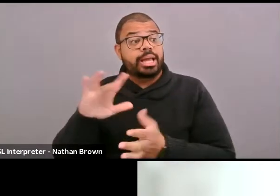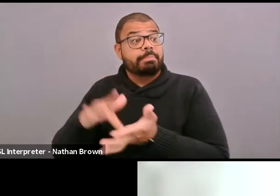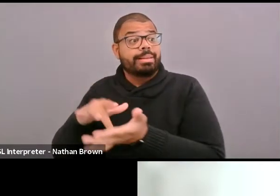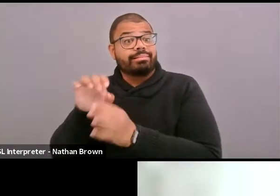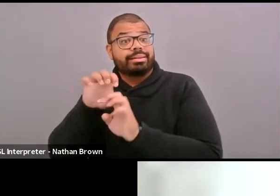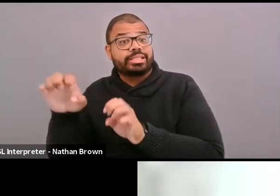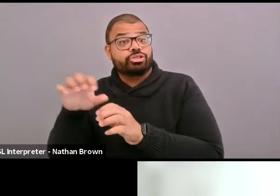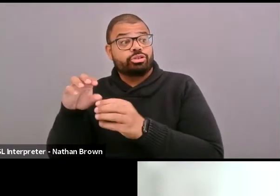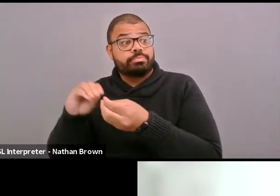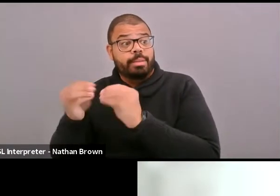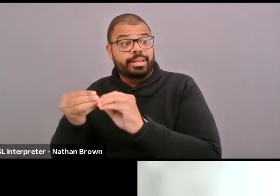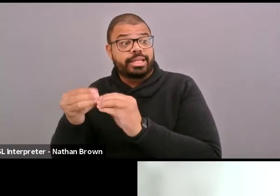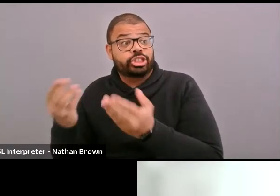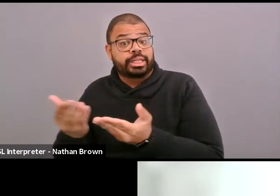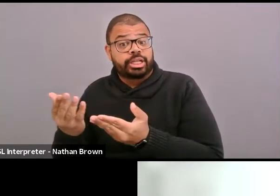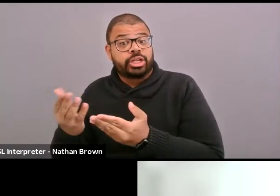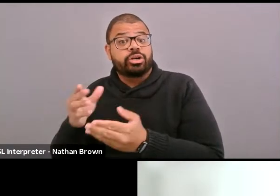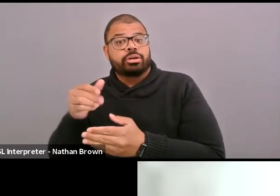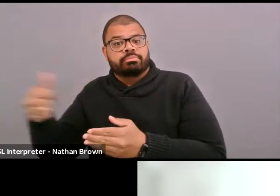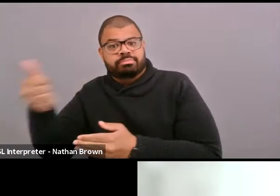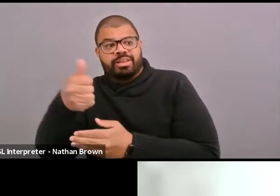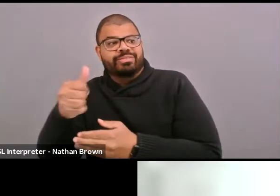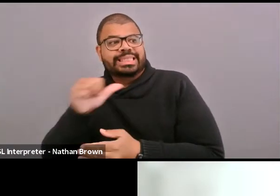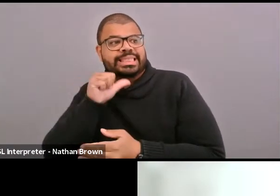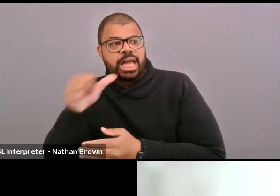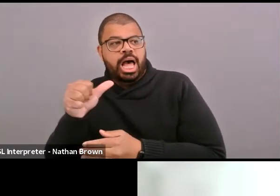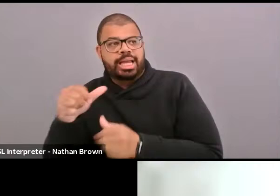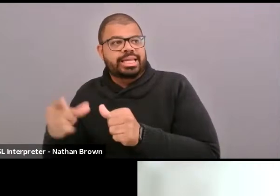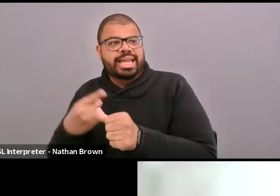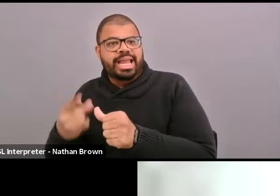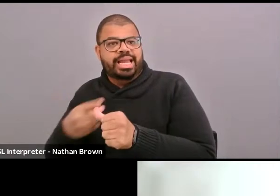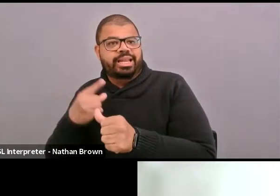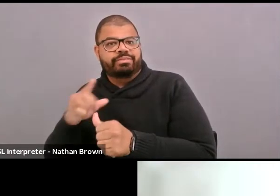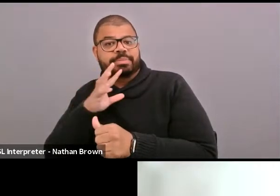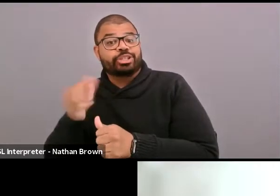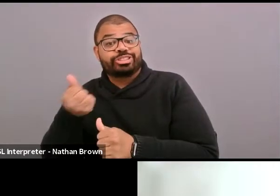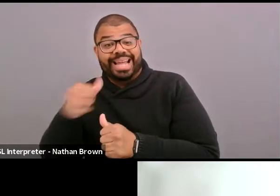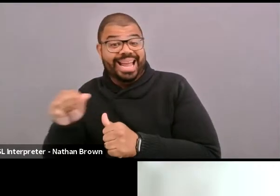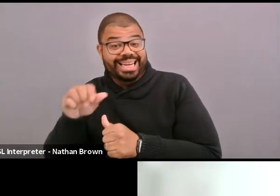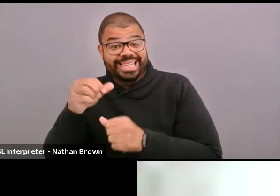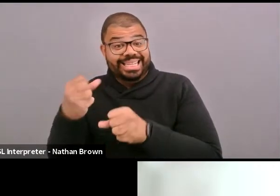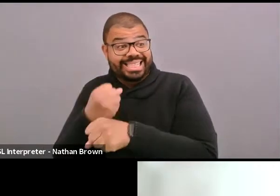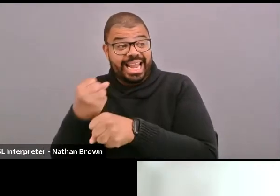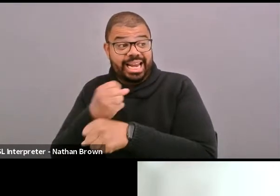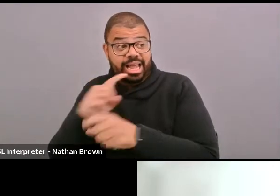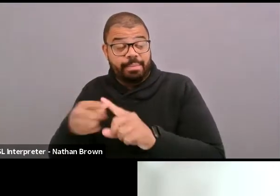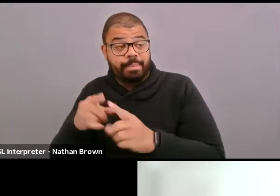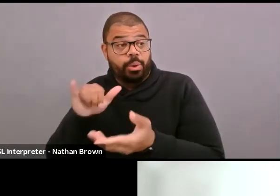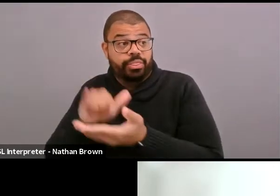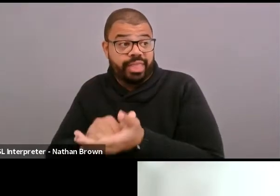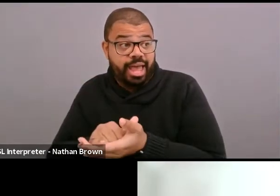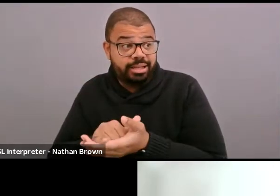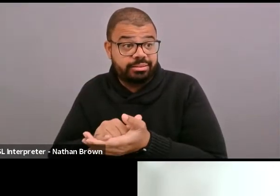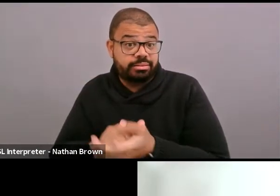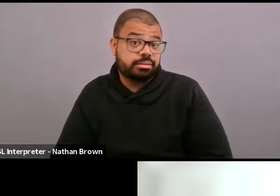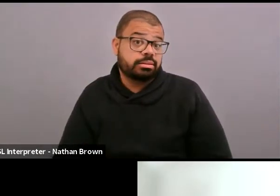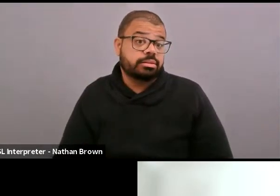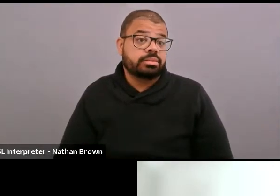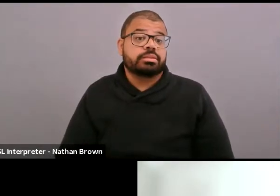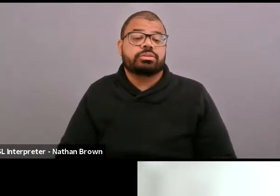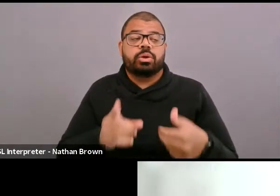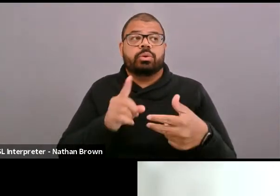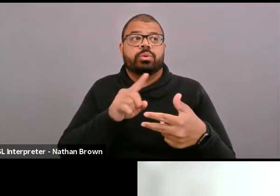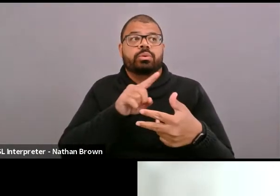in the area who are also non-native speakers of English? Is there any kind of data around that? So those three areas, the